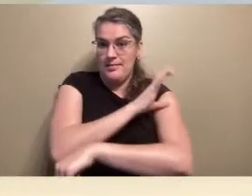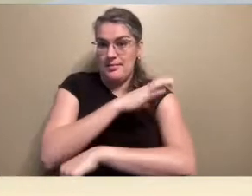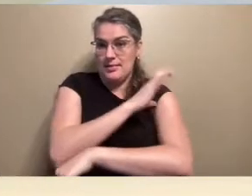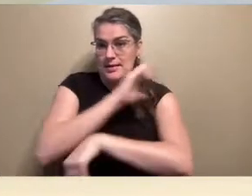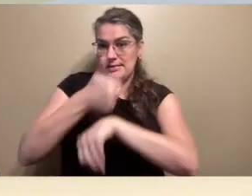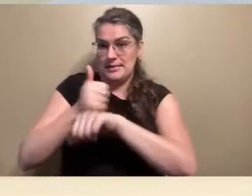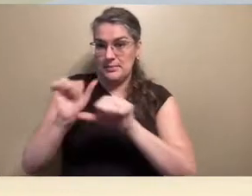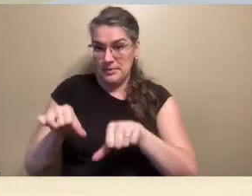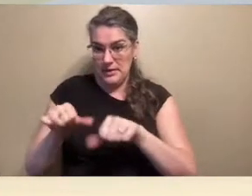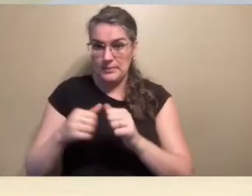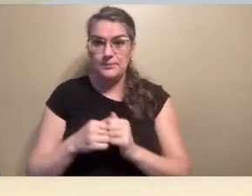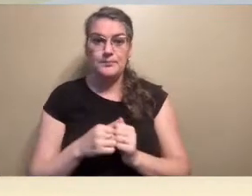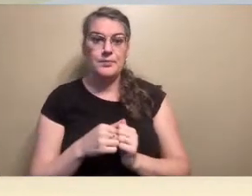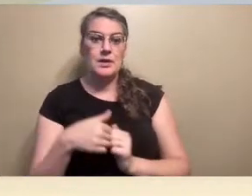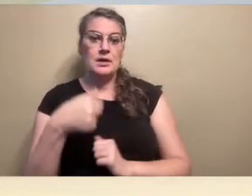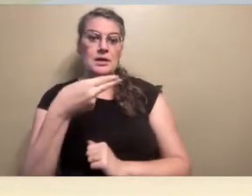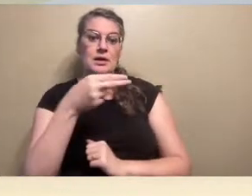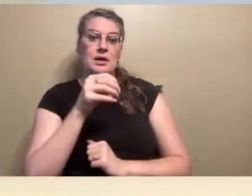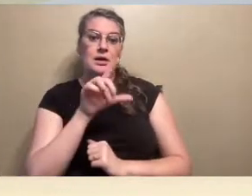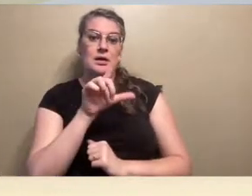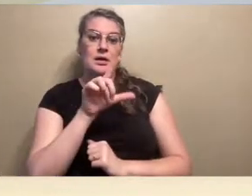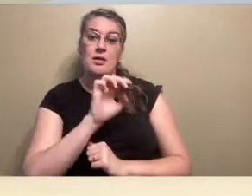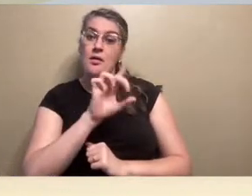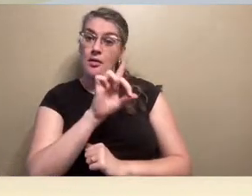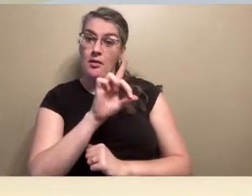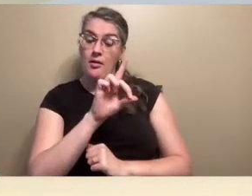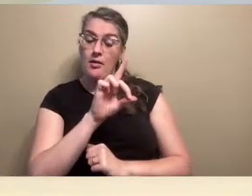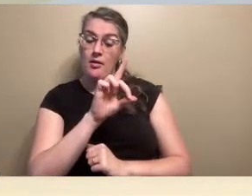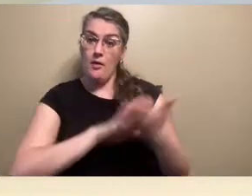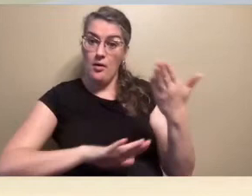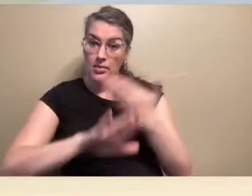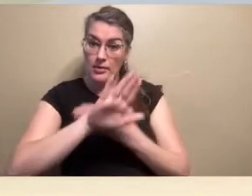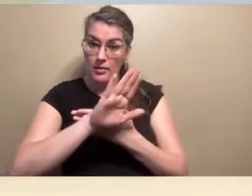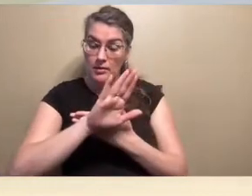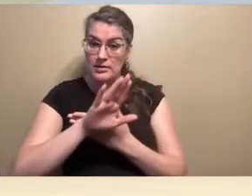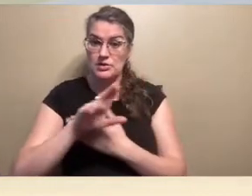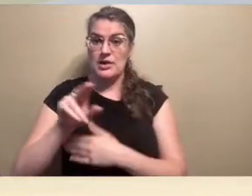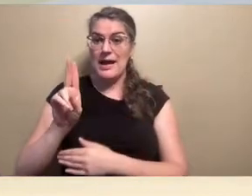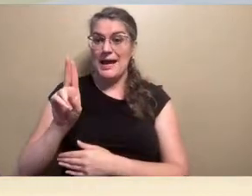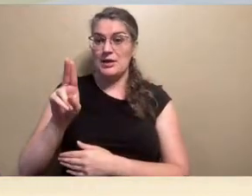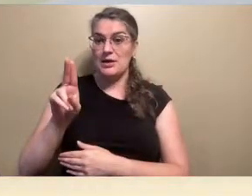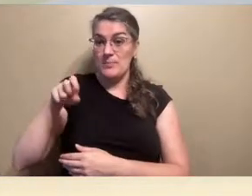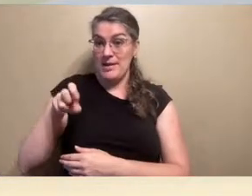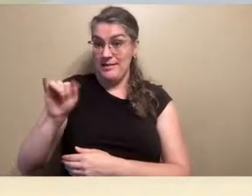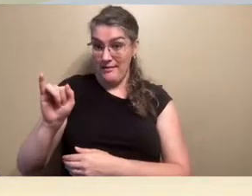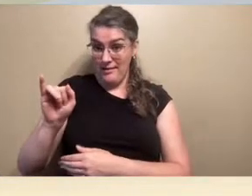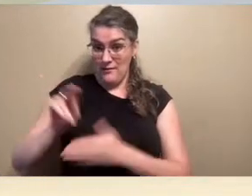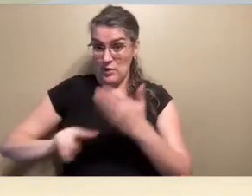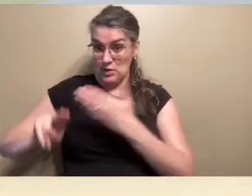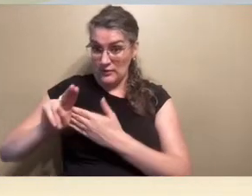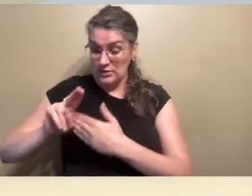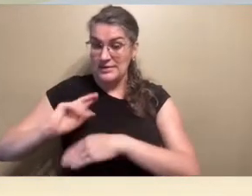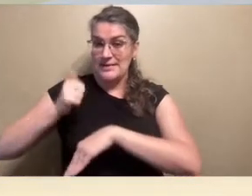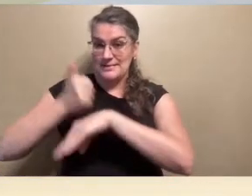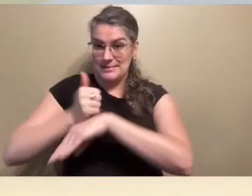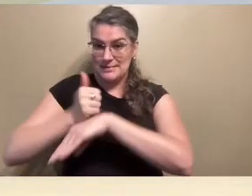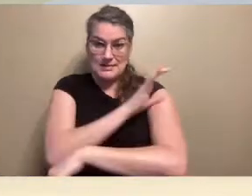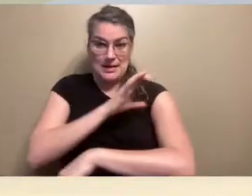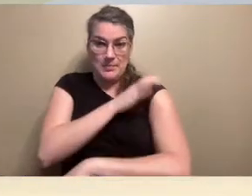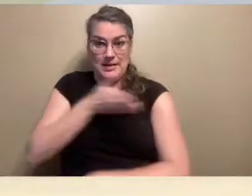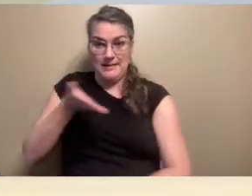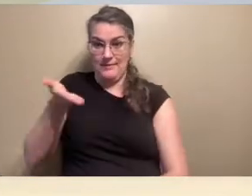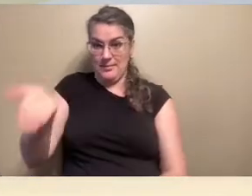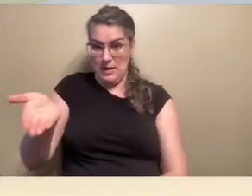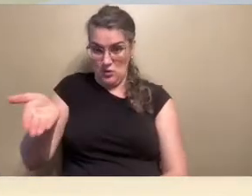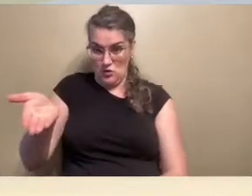working with both Holland College and UPI to set up vaccine clinics on campus, and we are working with community organizations to reach out to groups of